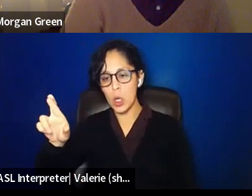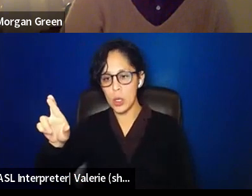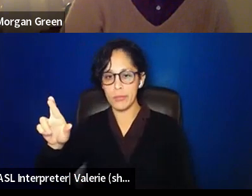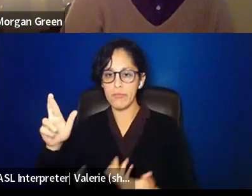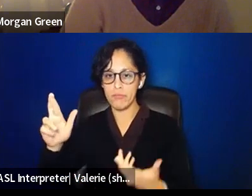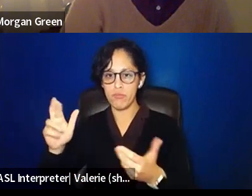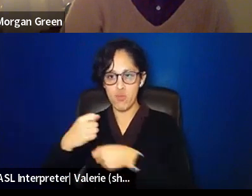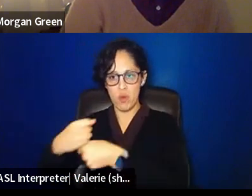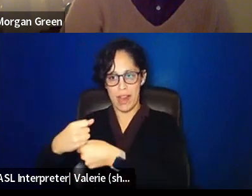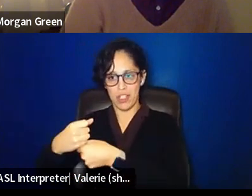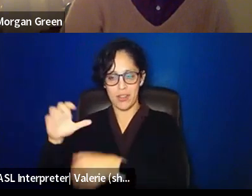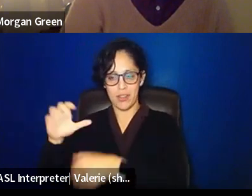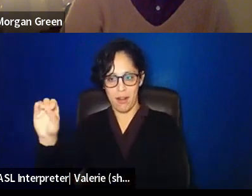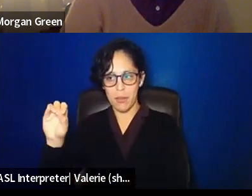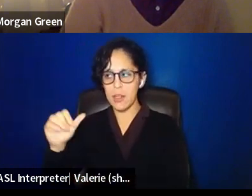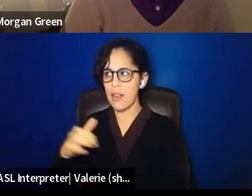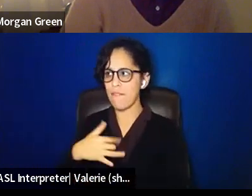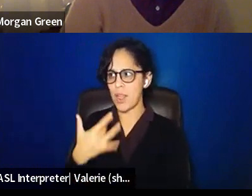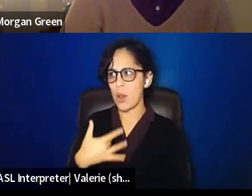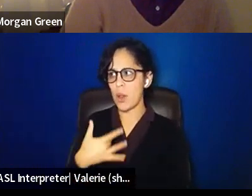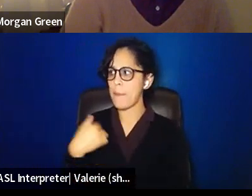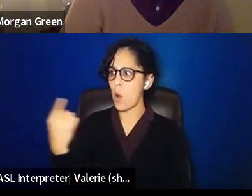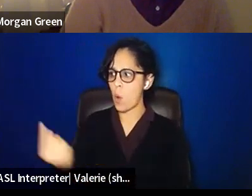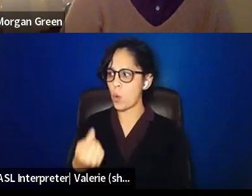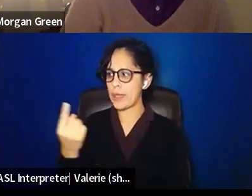know, I feel like I'm constantly also,